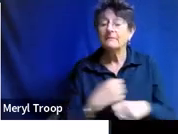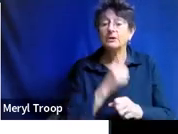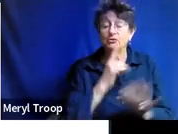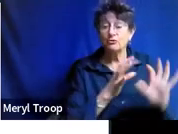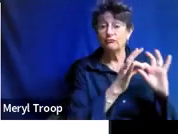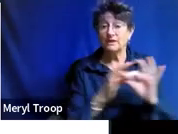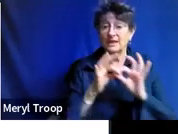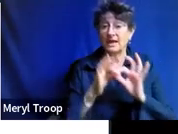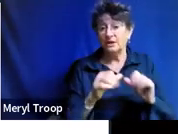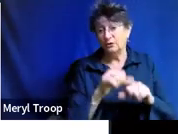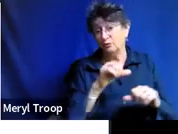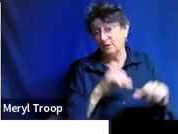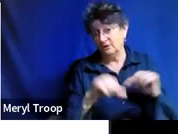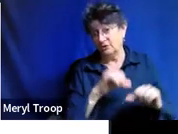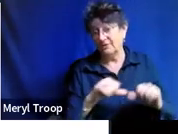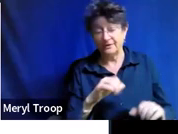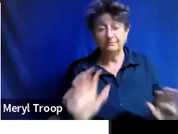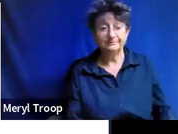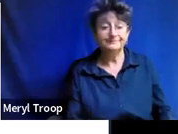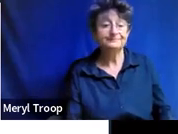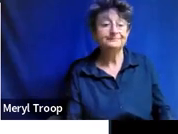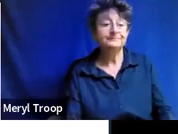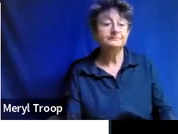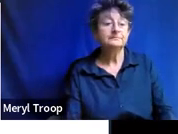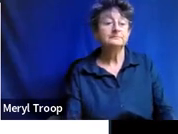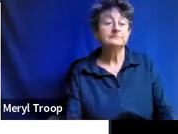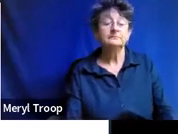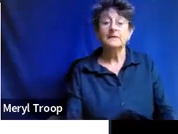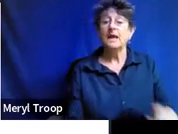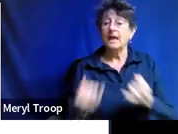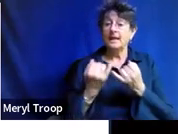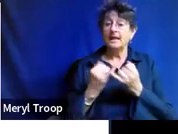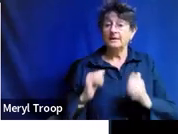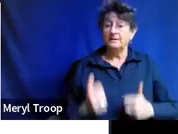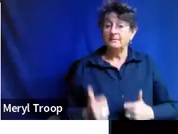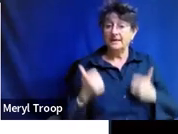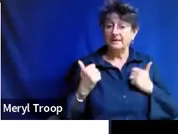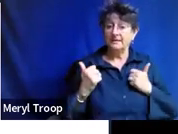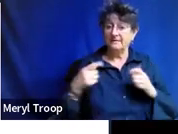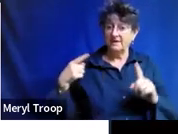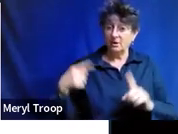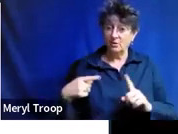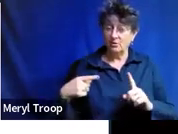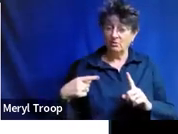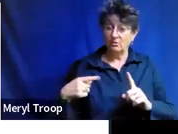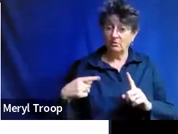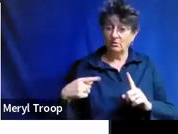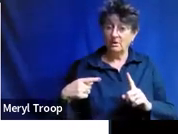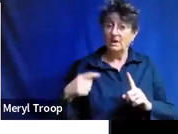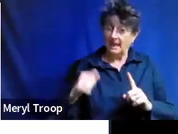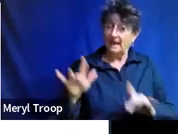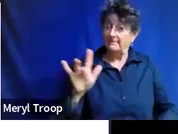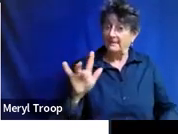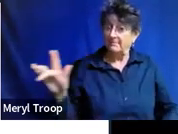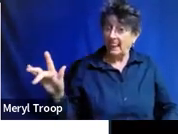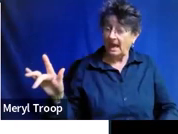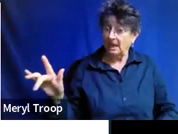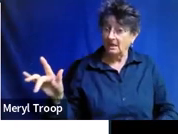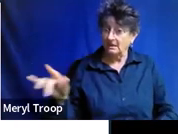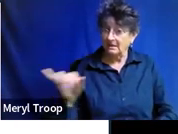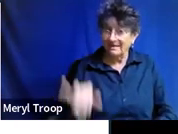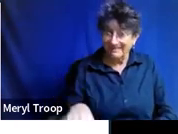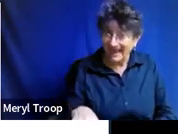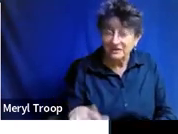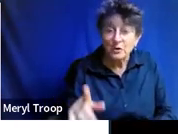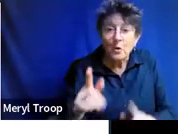to each other. The independent living goal can actually be blank. It's like one of the very few places